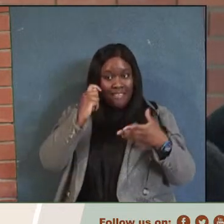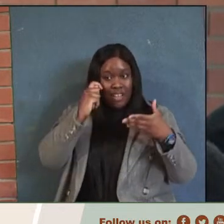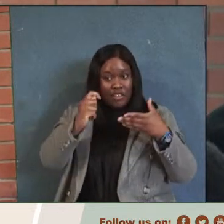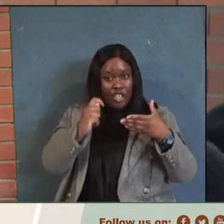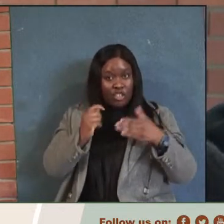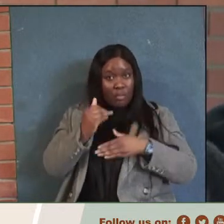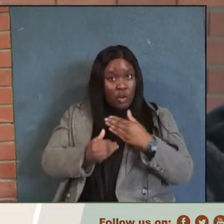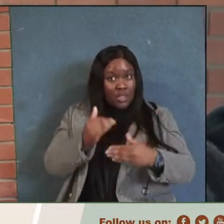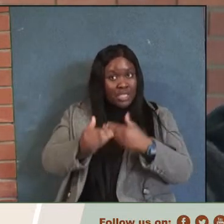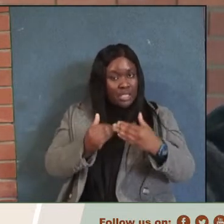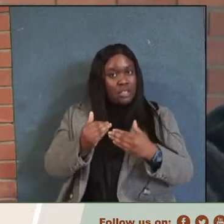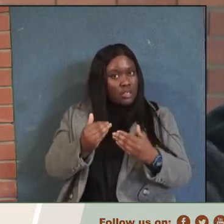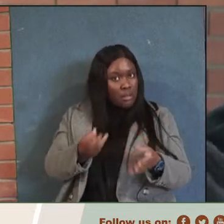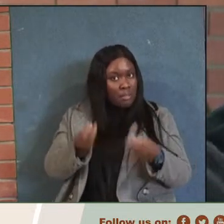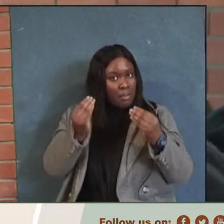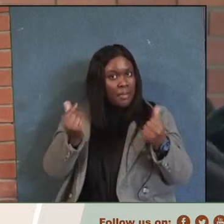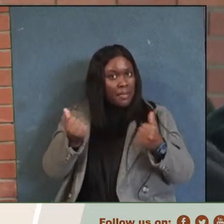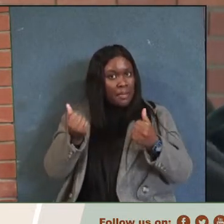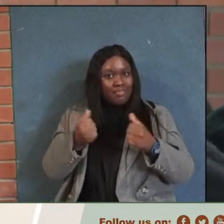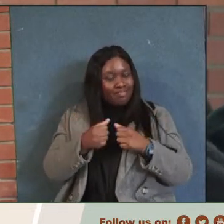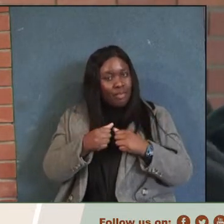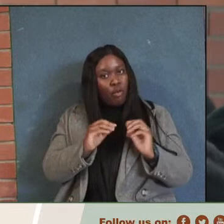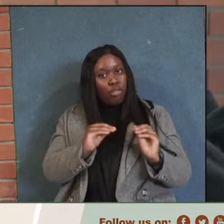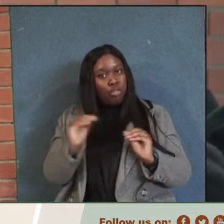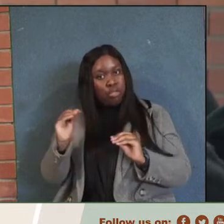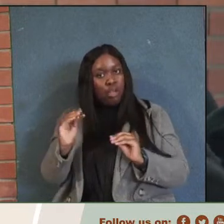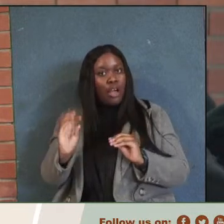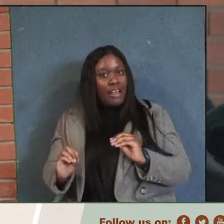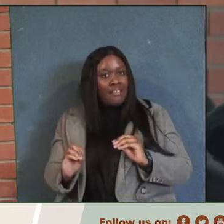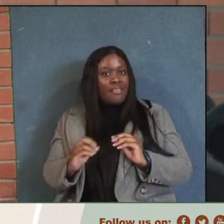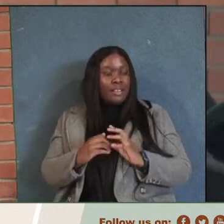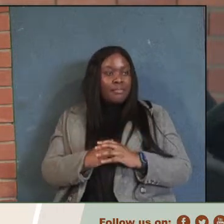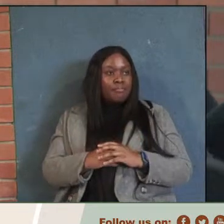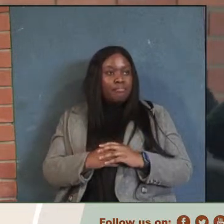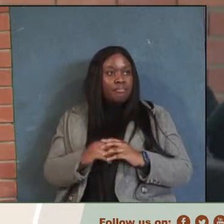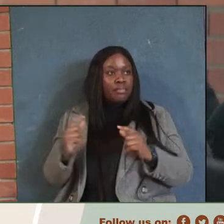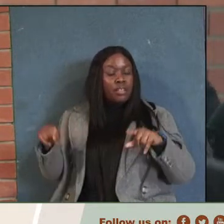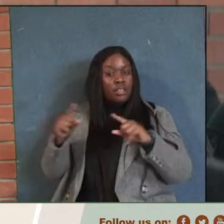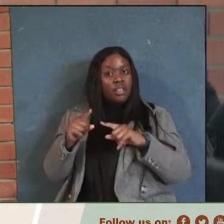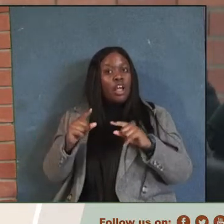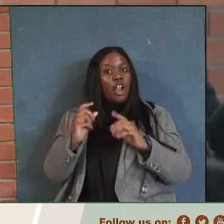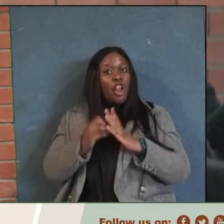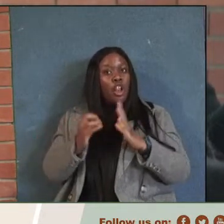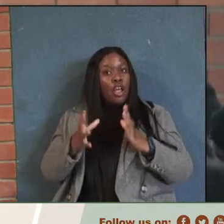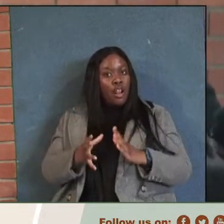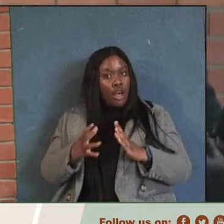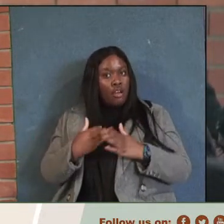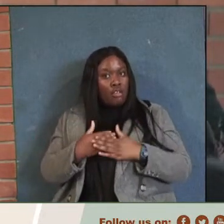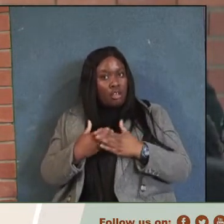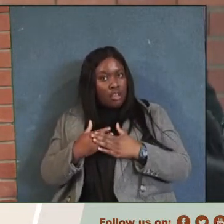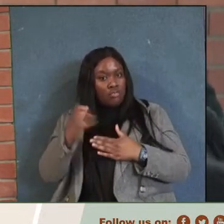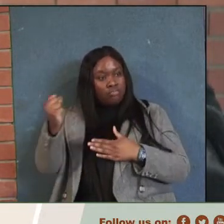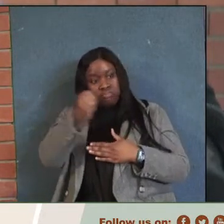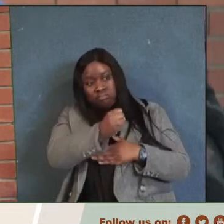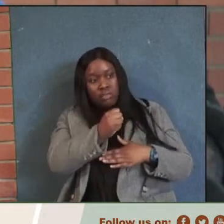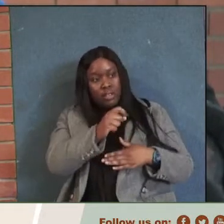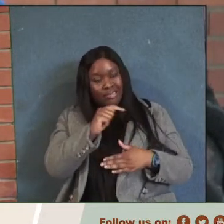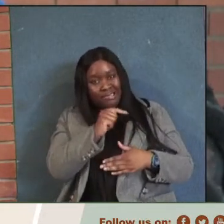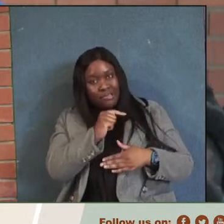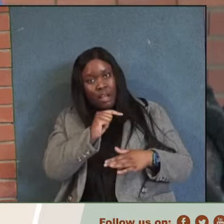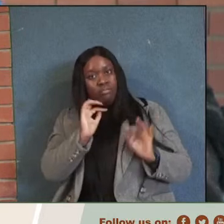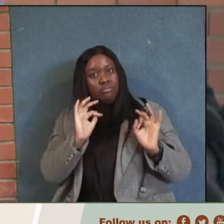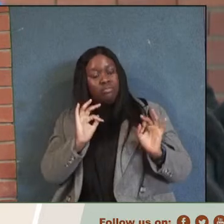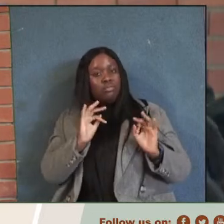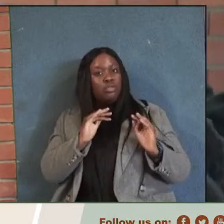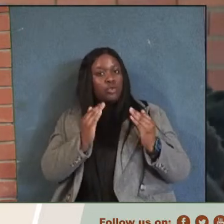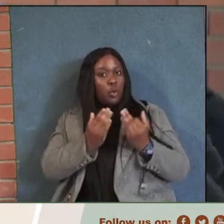they're delayed. Actually, and learners are not submitted to the schools of their choices. Or the preferred additional